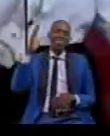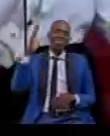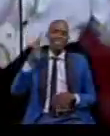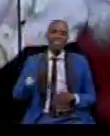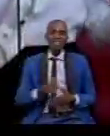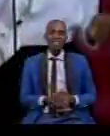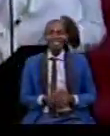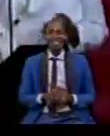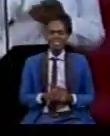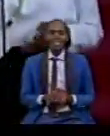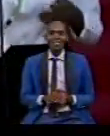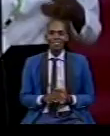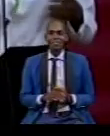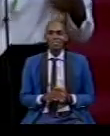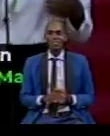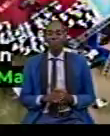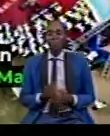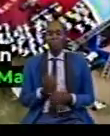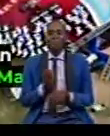their contacts.